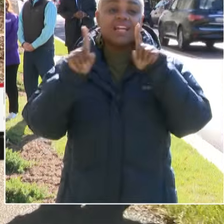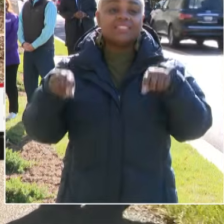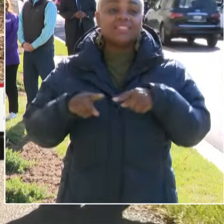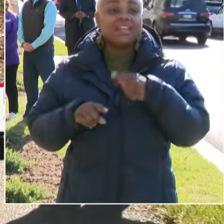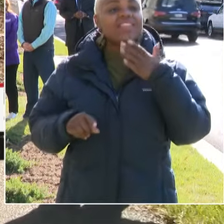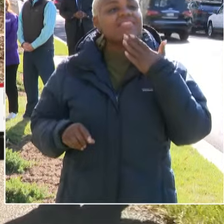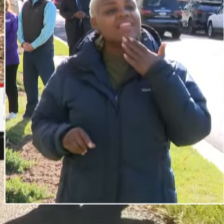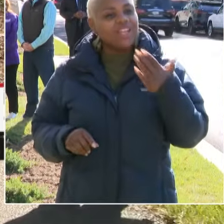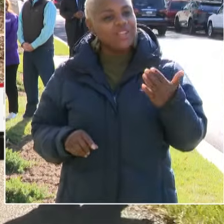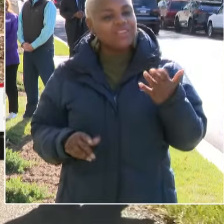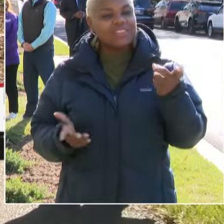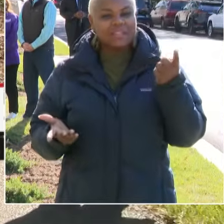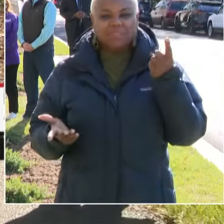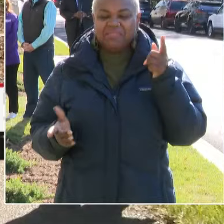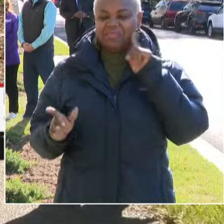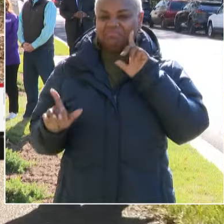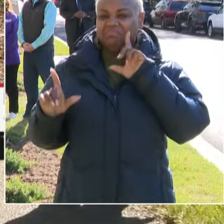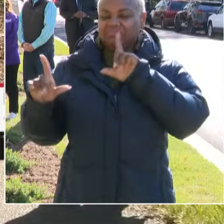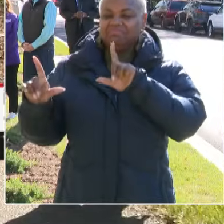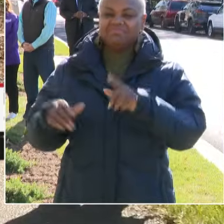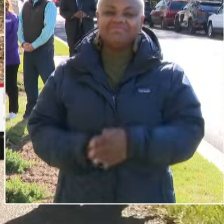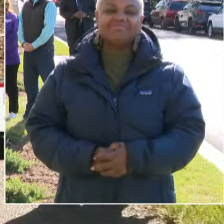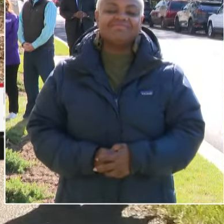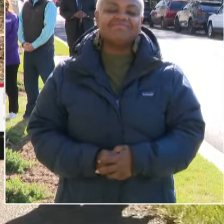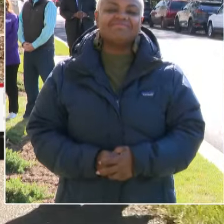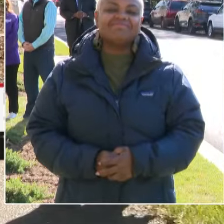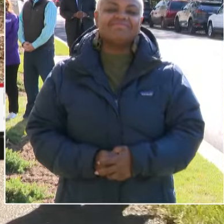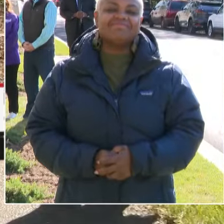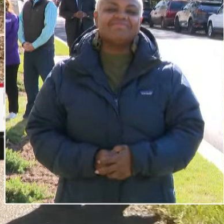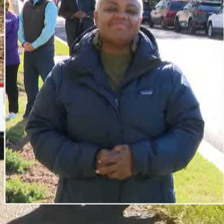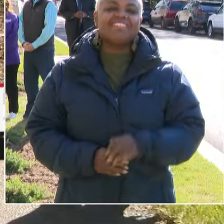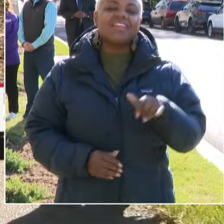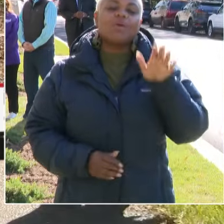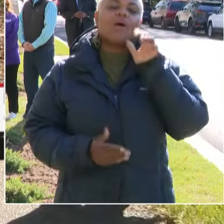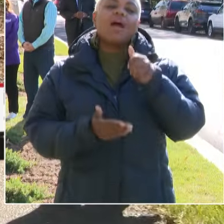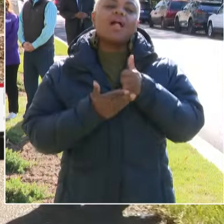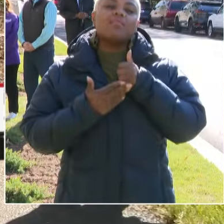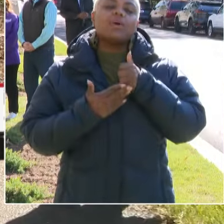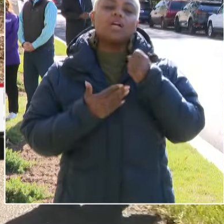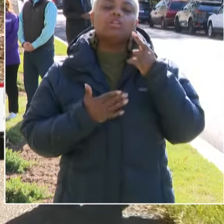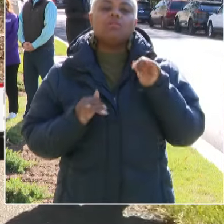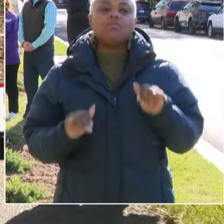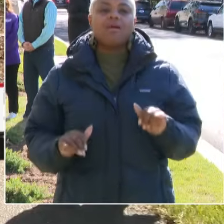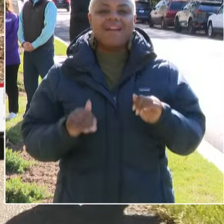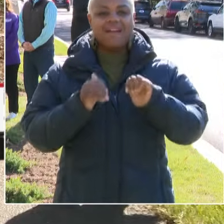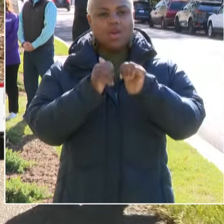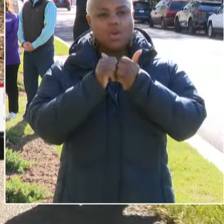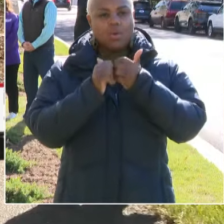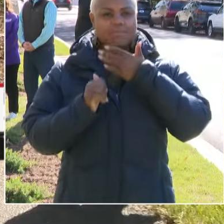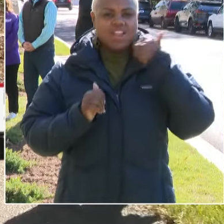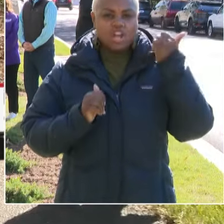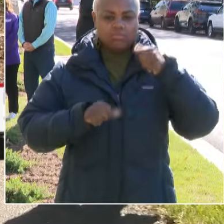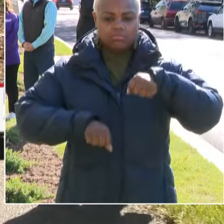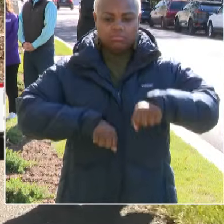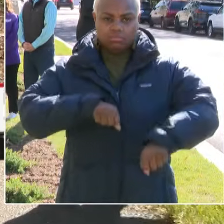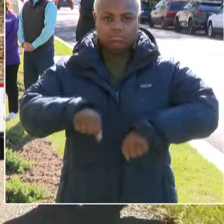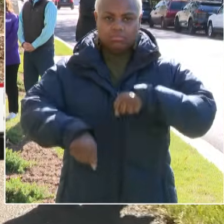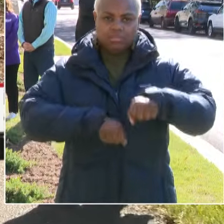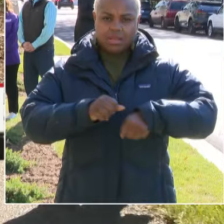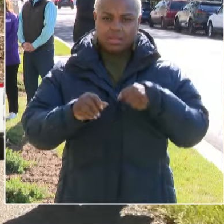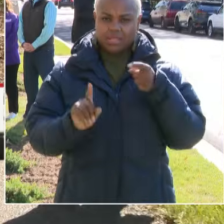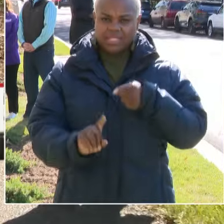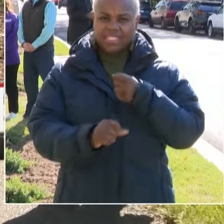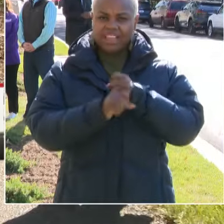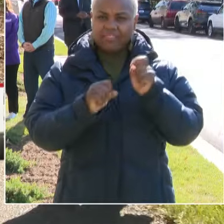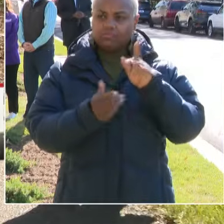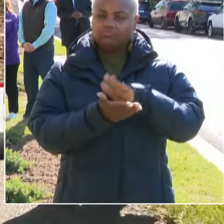message. This project will help us better understand how riders use the trail and how we can continue to promote safe and courteous riding